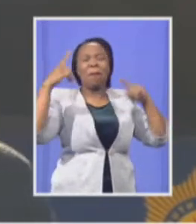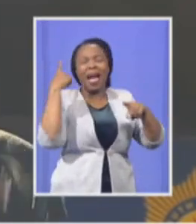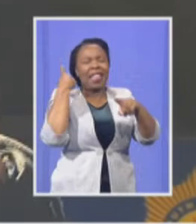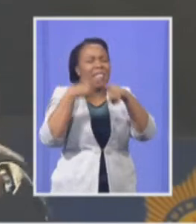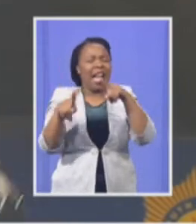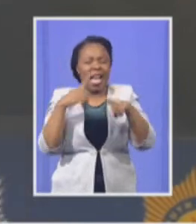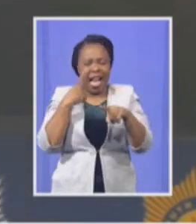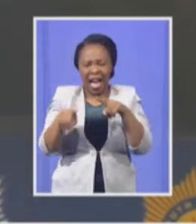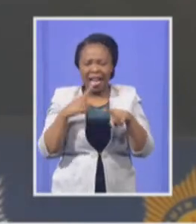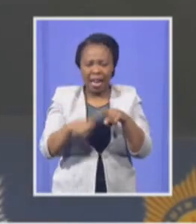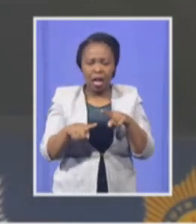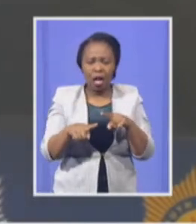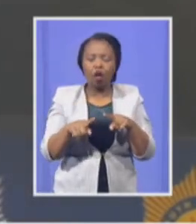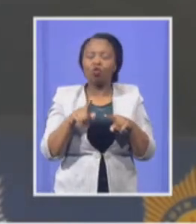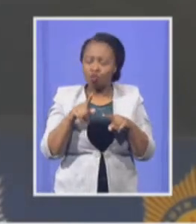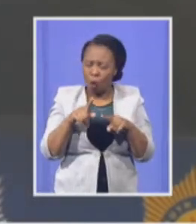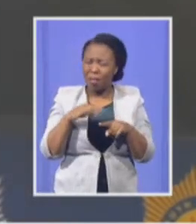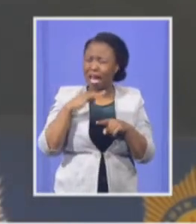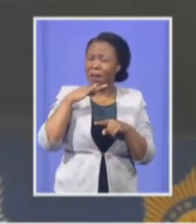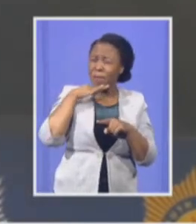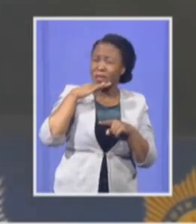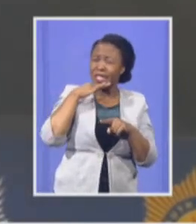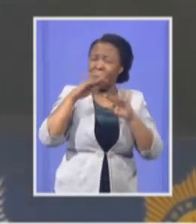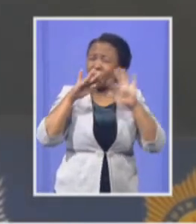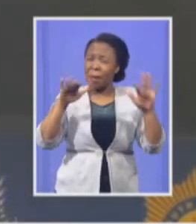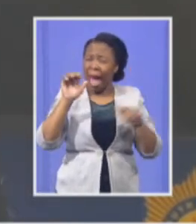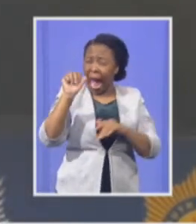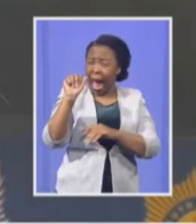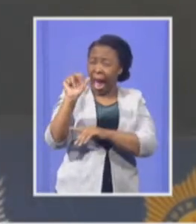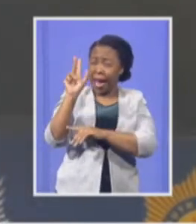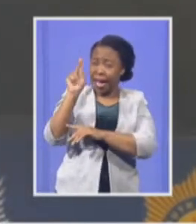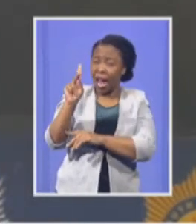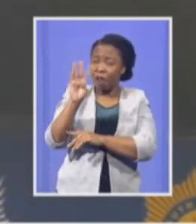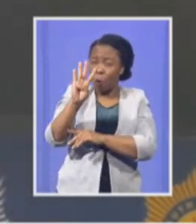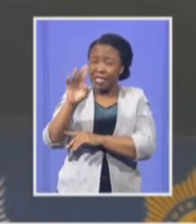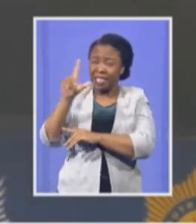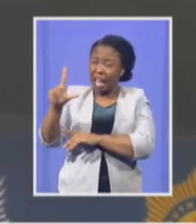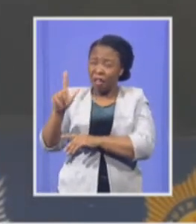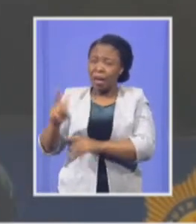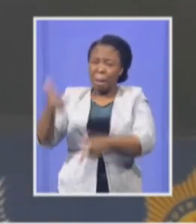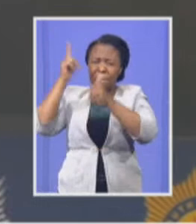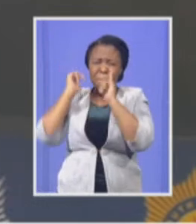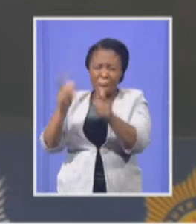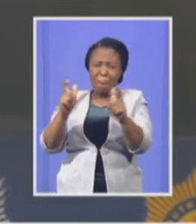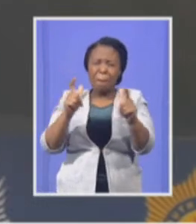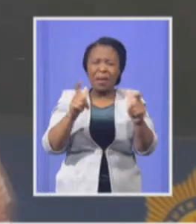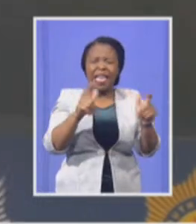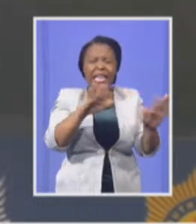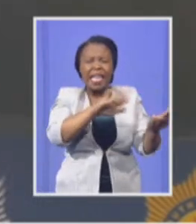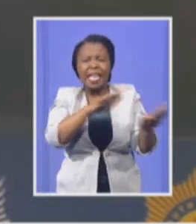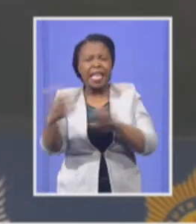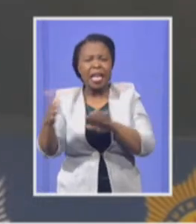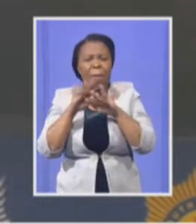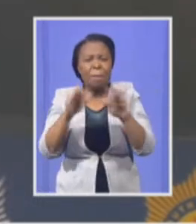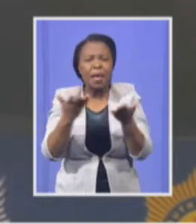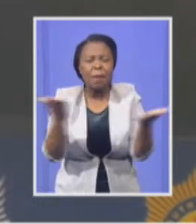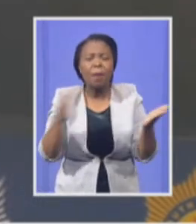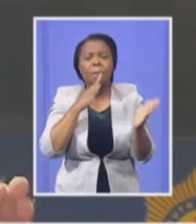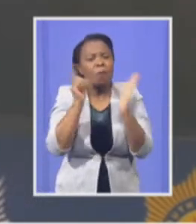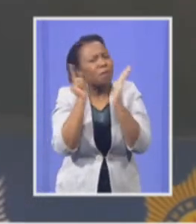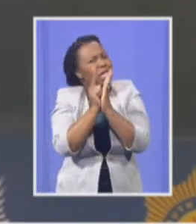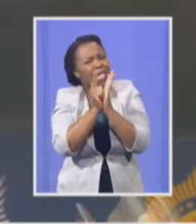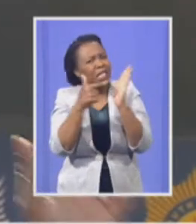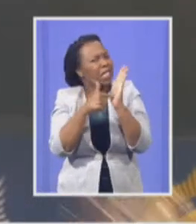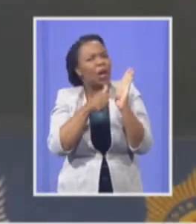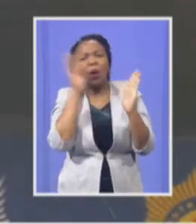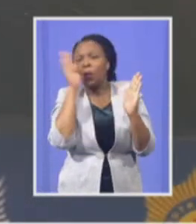fact ukuthi kube nabantu abafika nama AK babulale abantu abangaka kusho khona ukuthi ibhamu ezingekho emthethweni